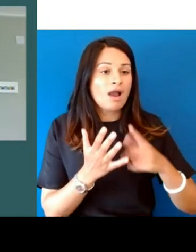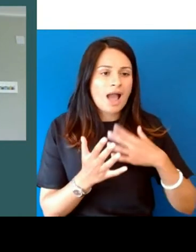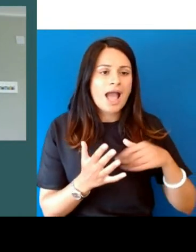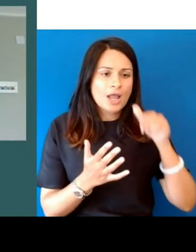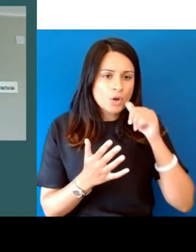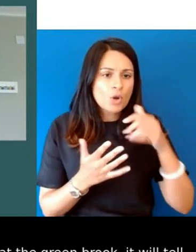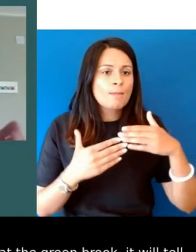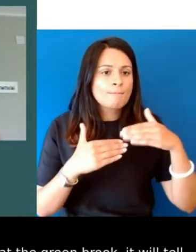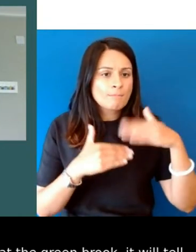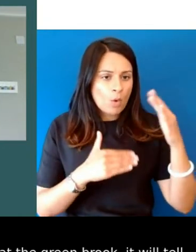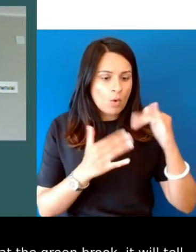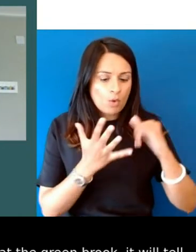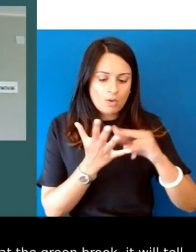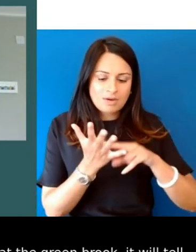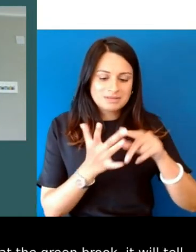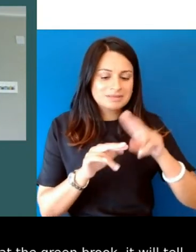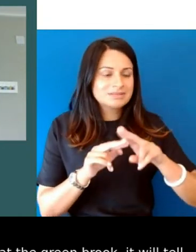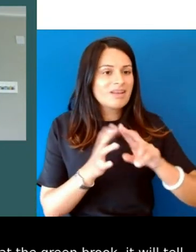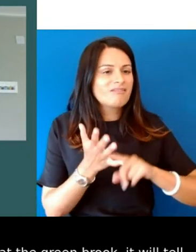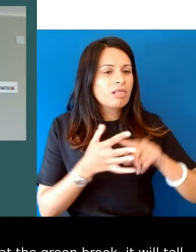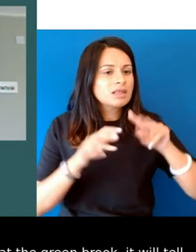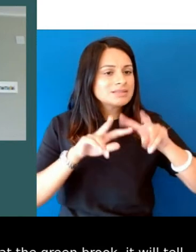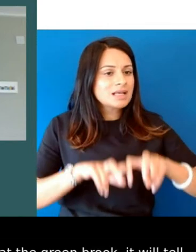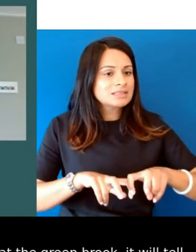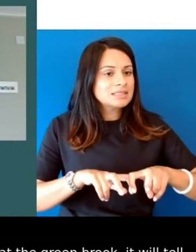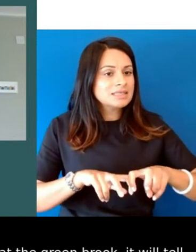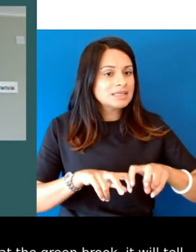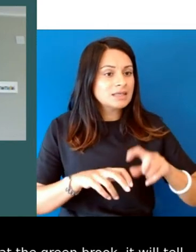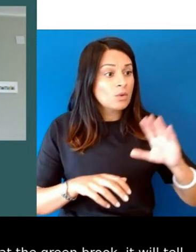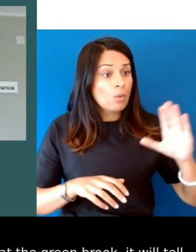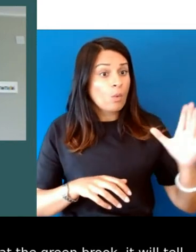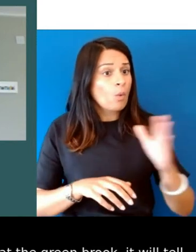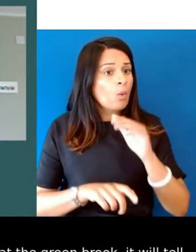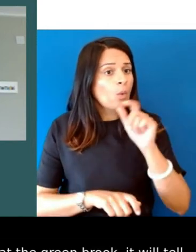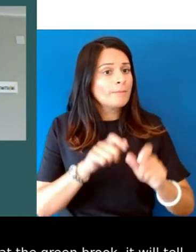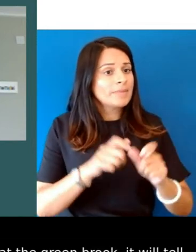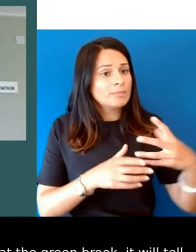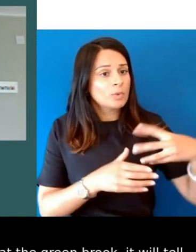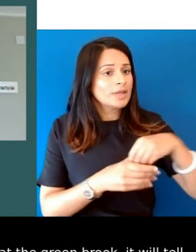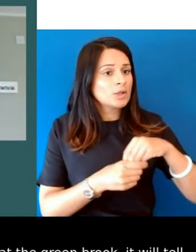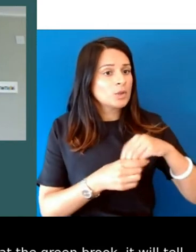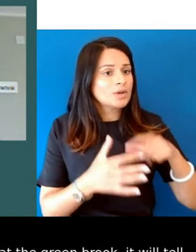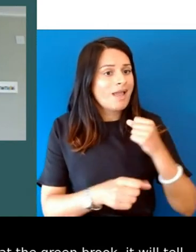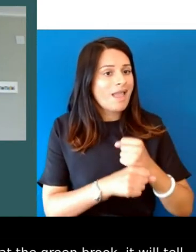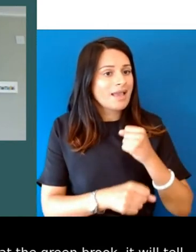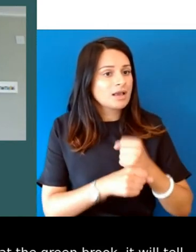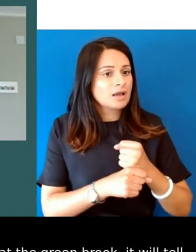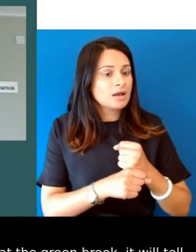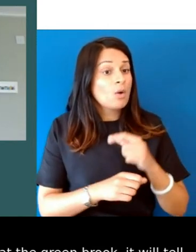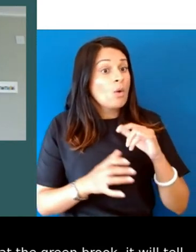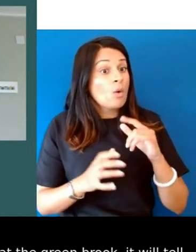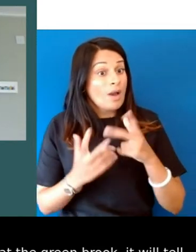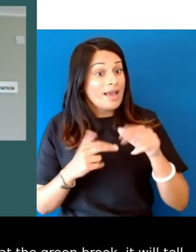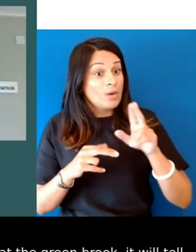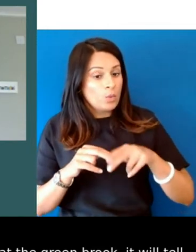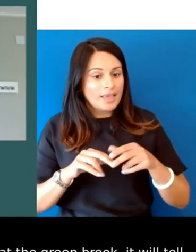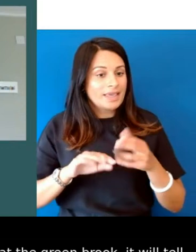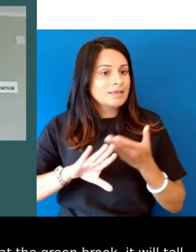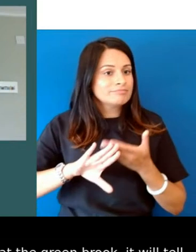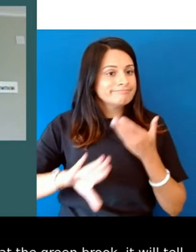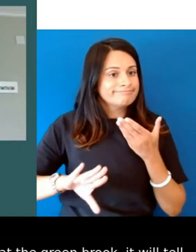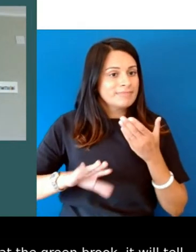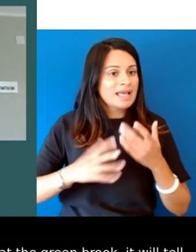study and they included everyone with their galagy apart from those who'd been on intubated on intensive care because of their galagy which is